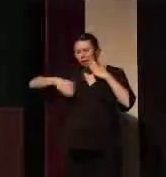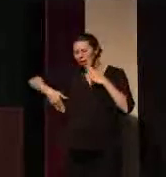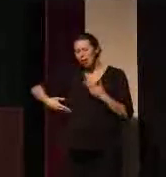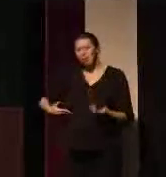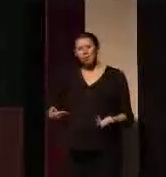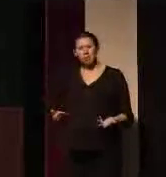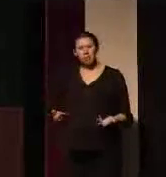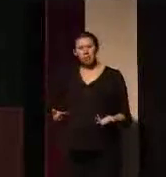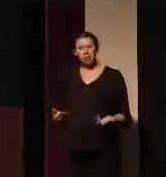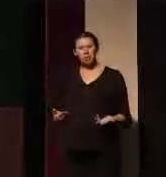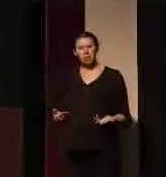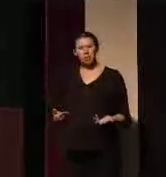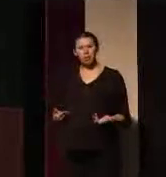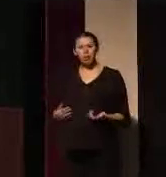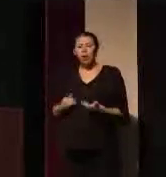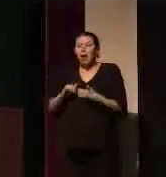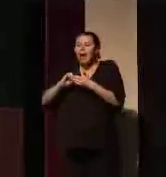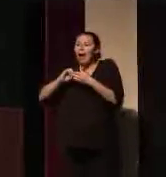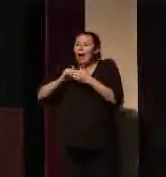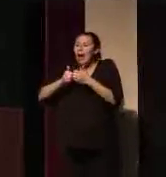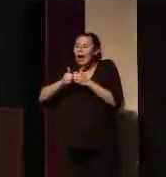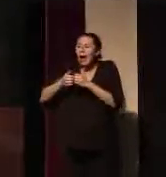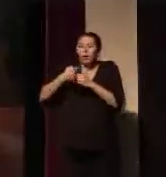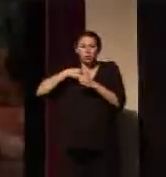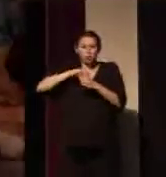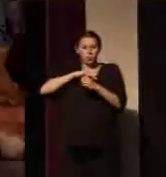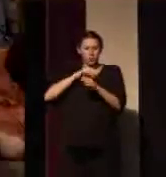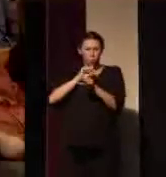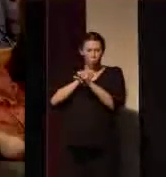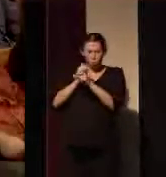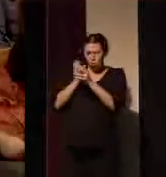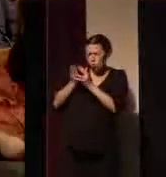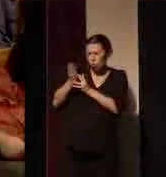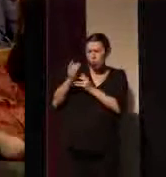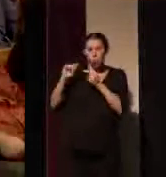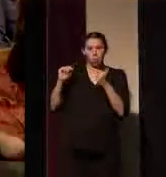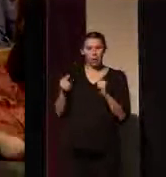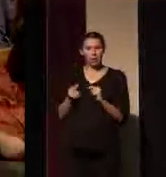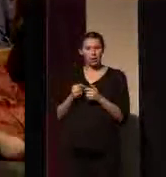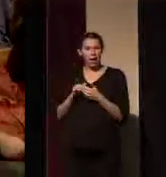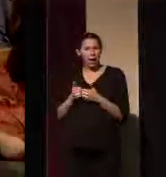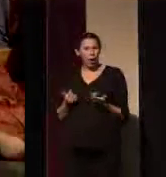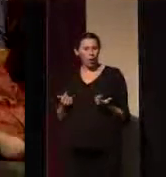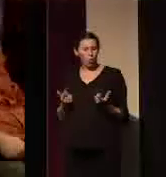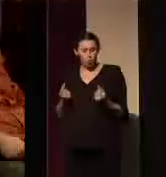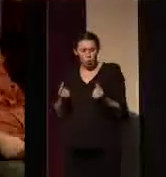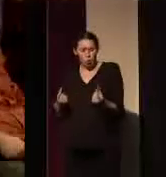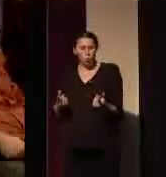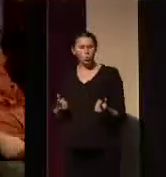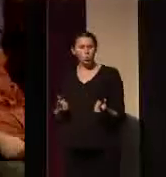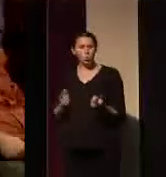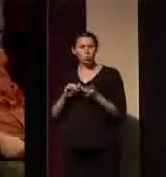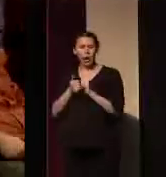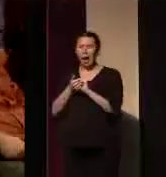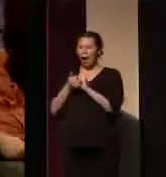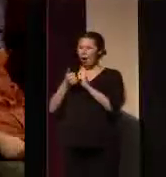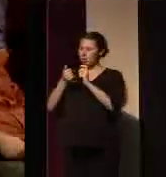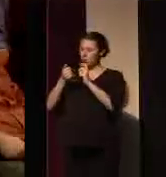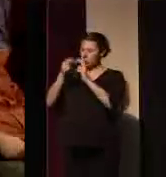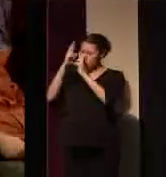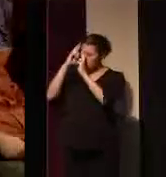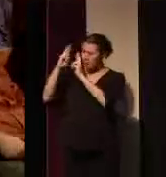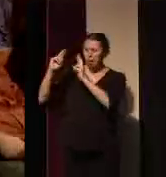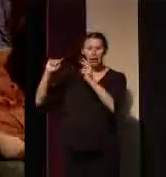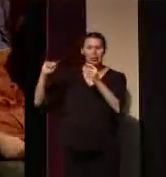Mm-hmm. How do we work through that pain? What do we do with that pain? How do we respect that